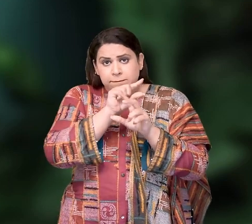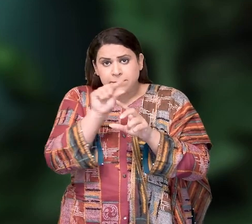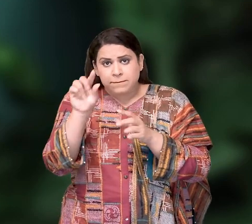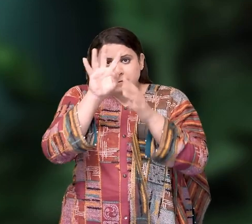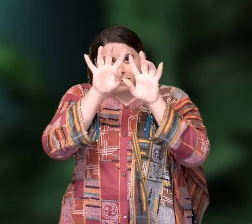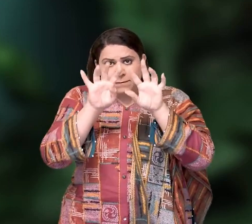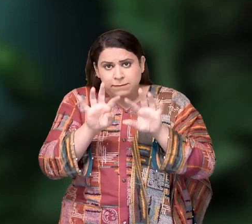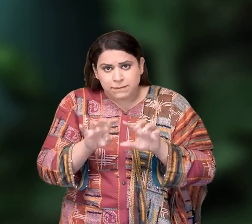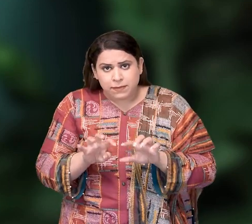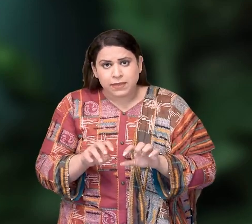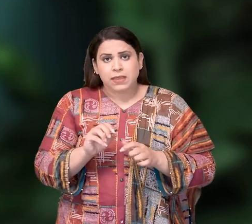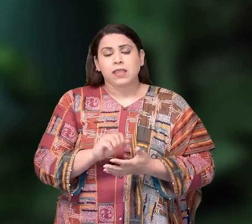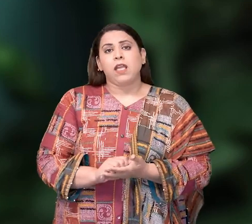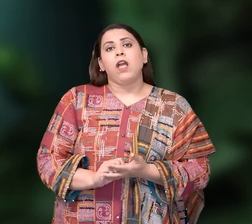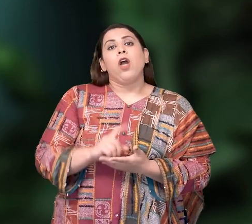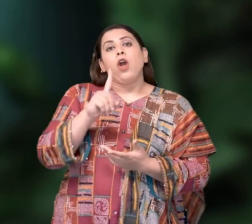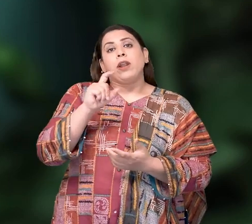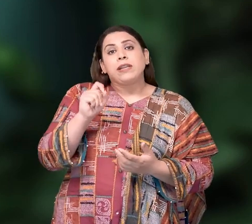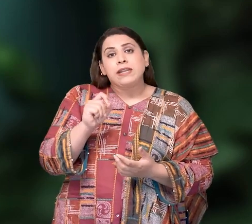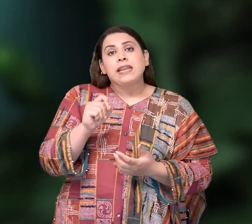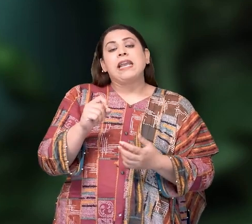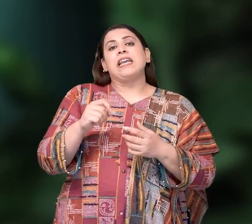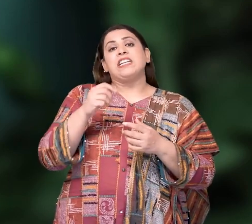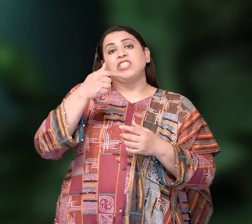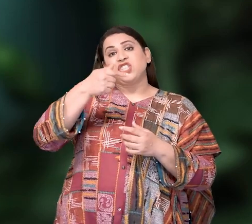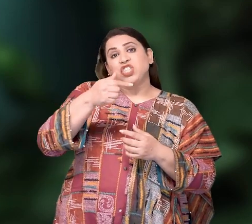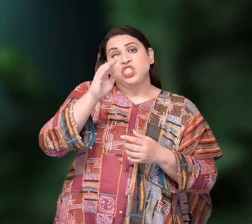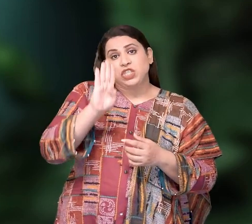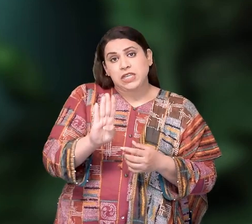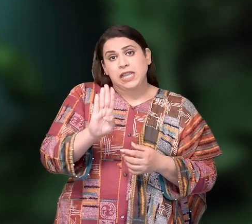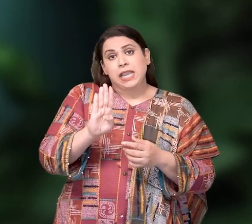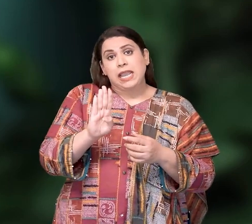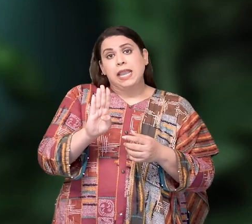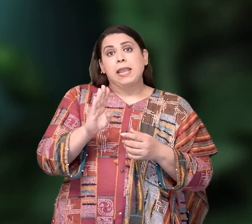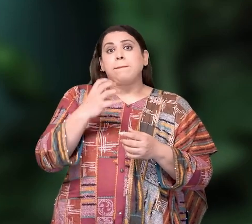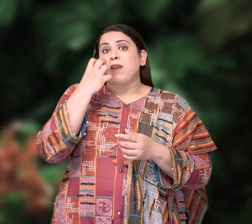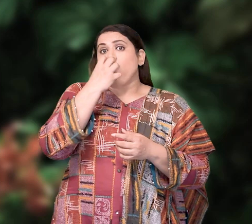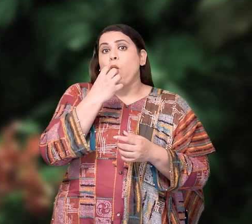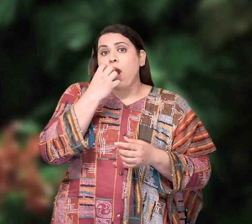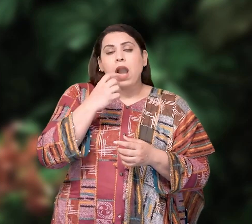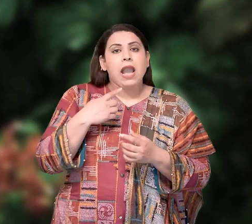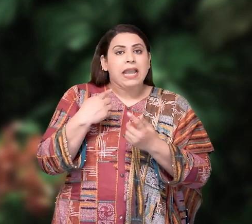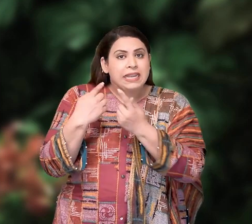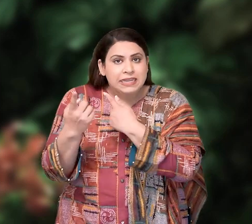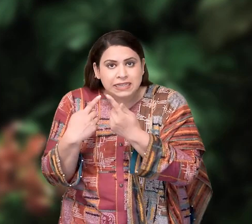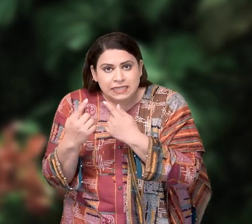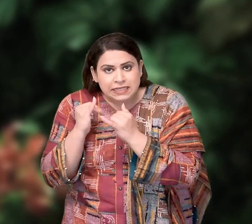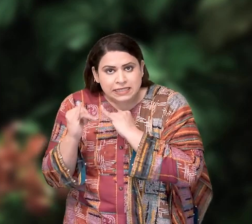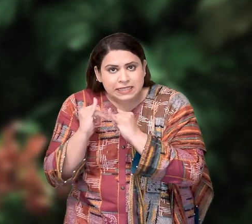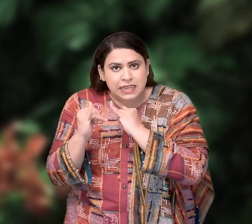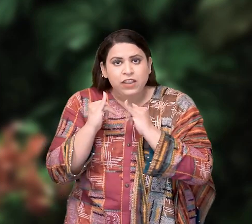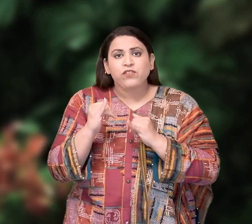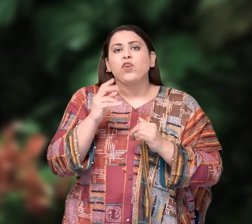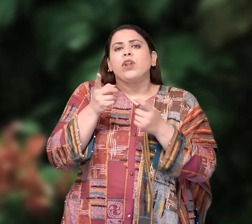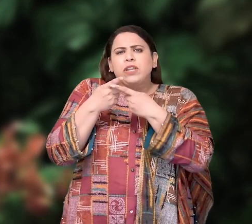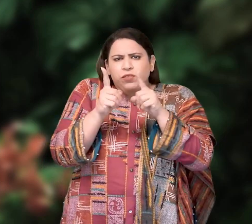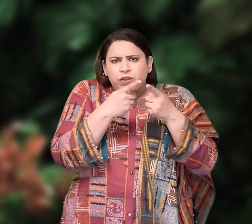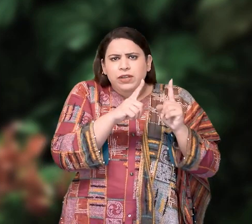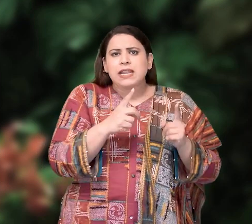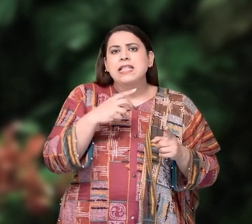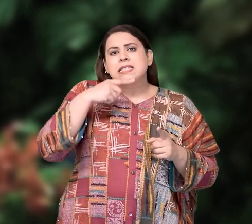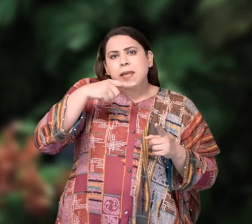has tens of GBs of his voice and his interviews in his native language and